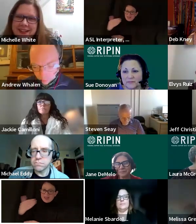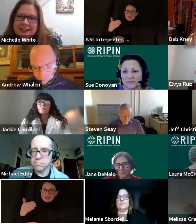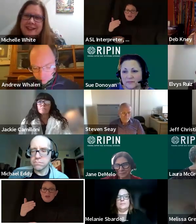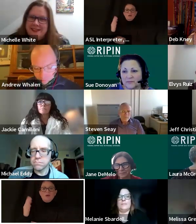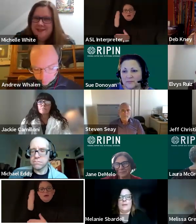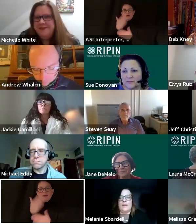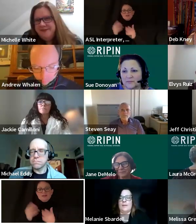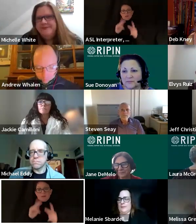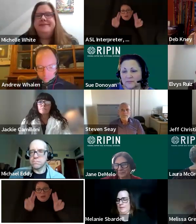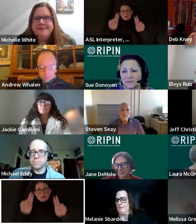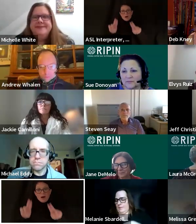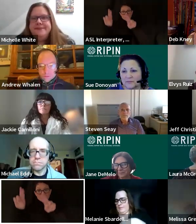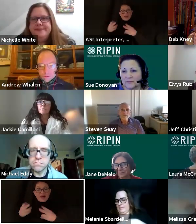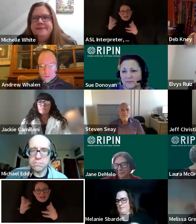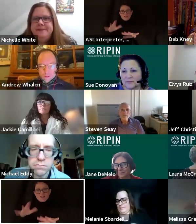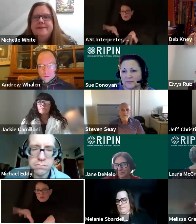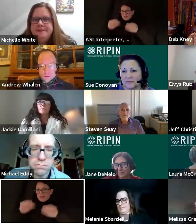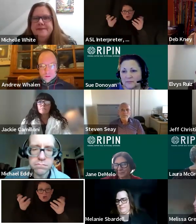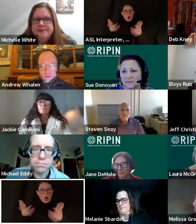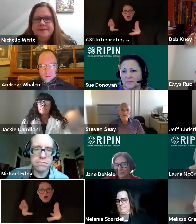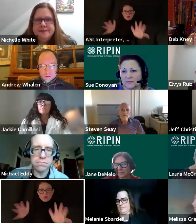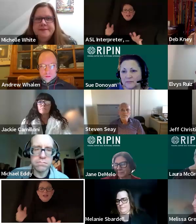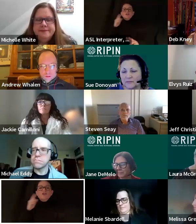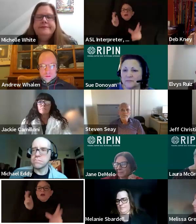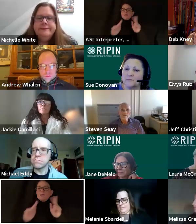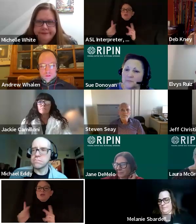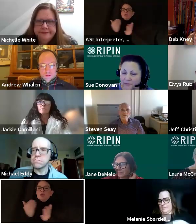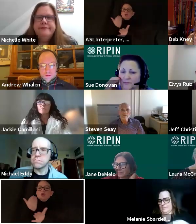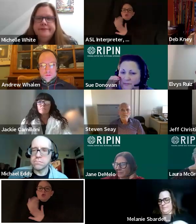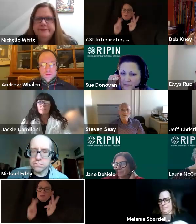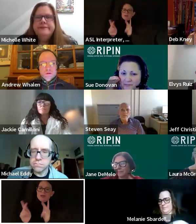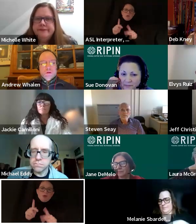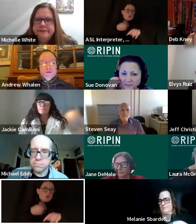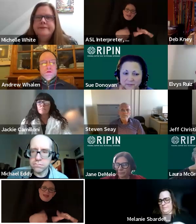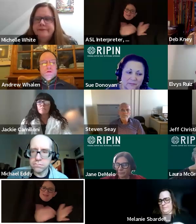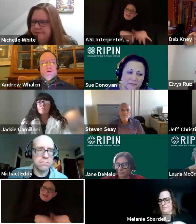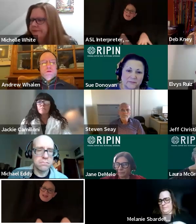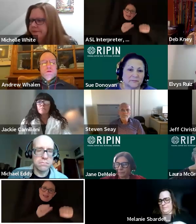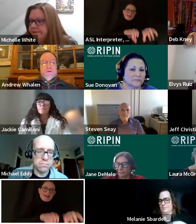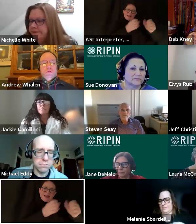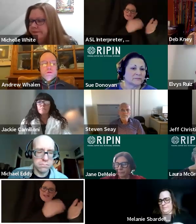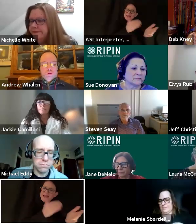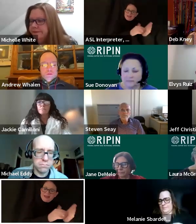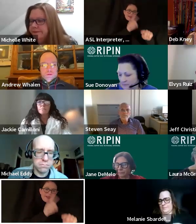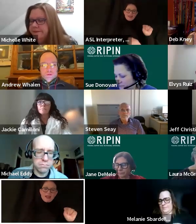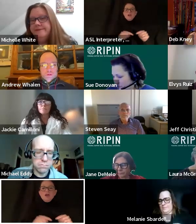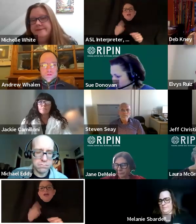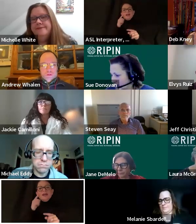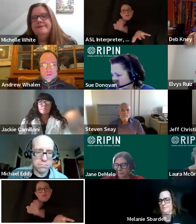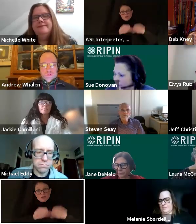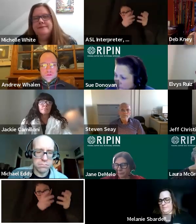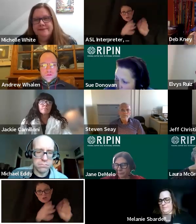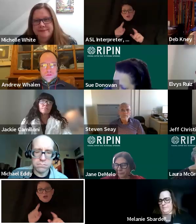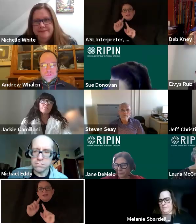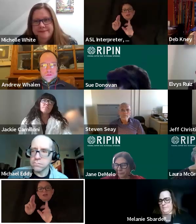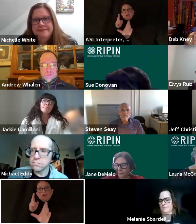had some people apply even though they already took it, and it's for people that have never taken it. If you already took it, we have a graduate academy you can sign up